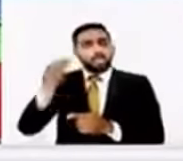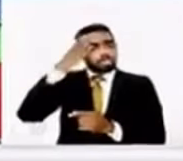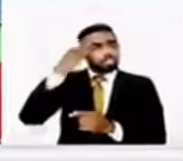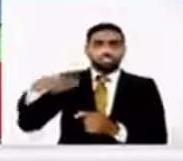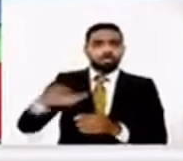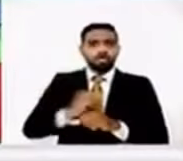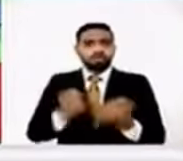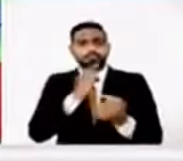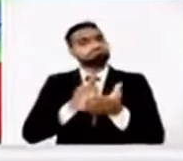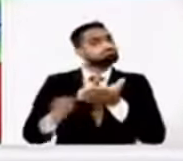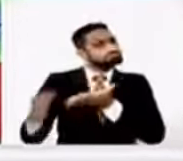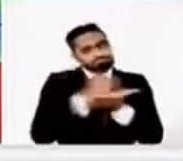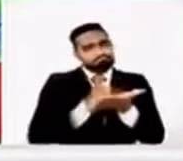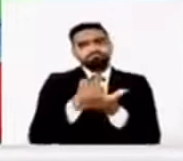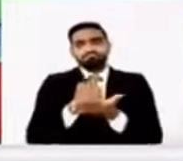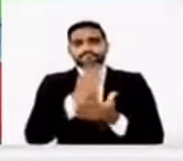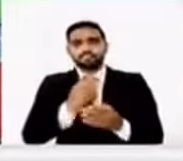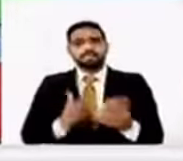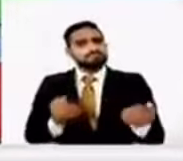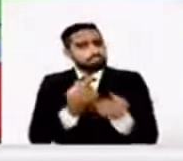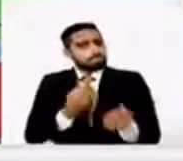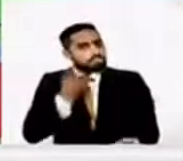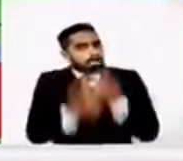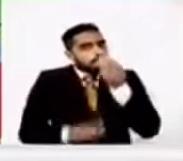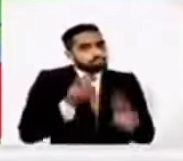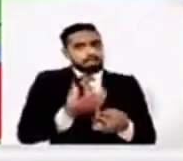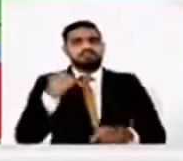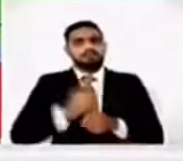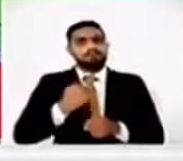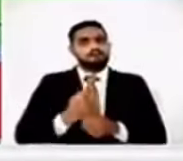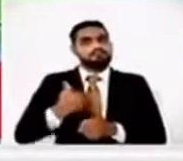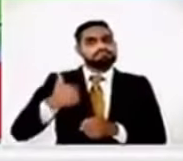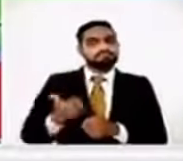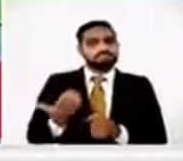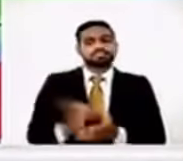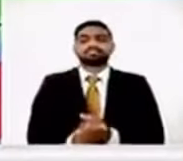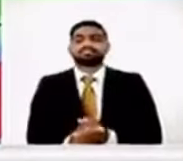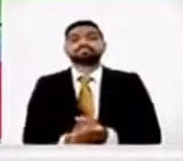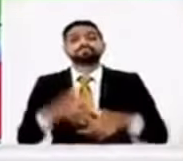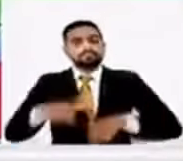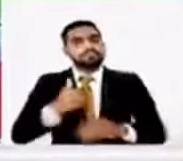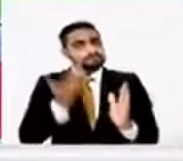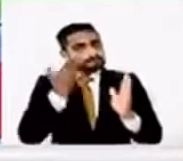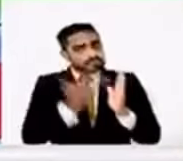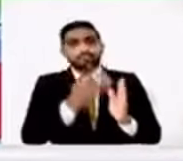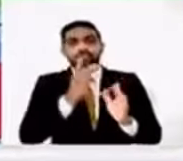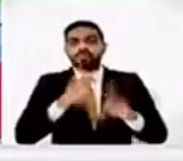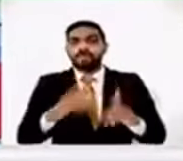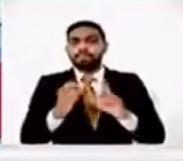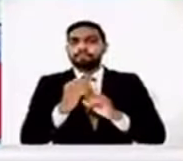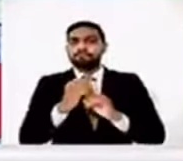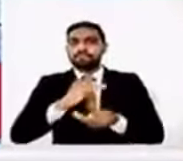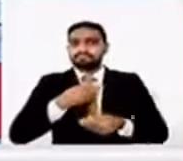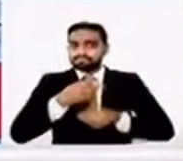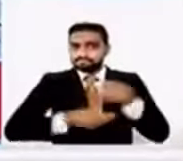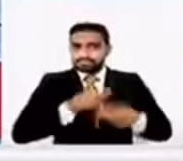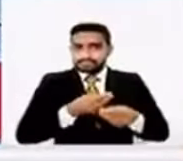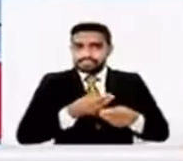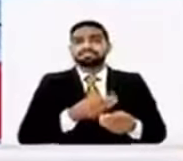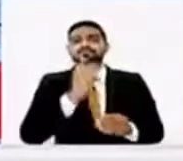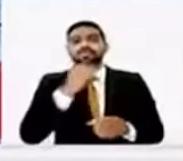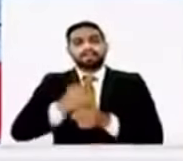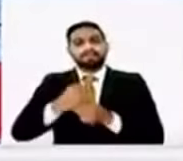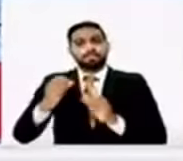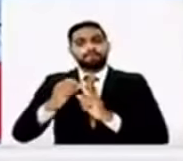now if we look at the budget document, we see that the public sector as well as the private sector have benefited in